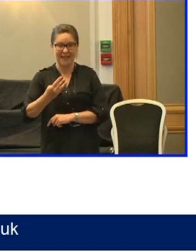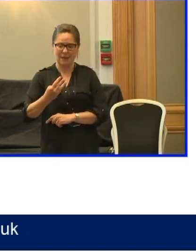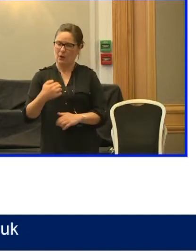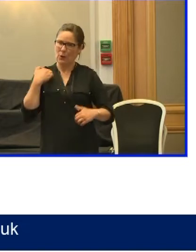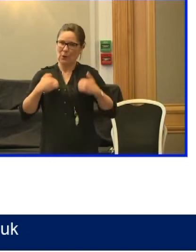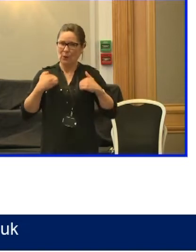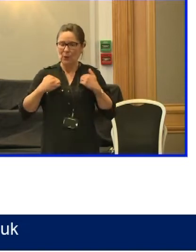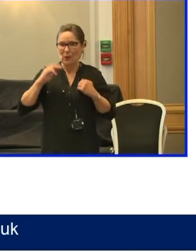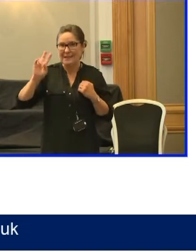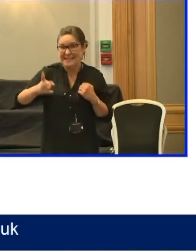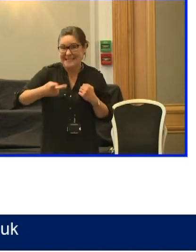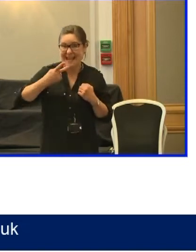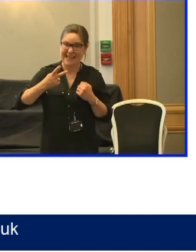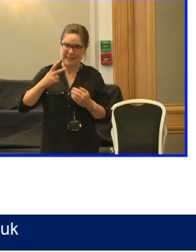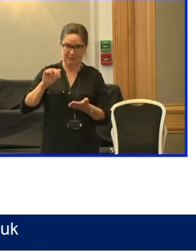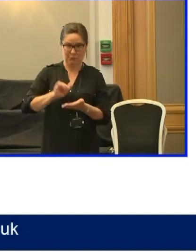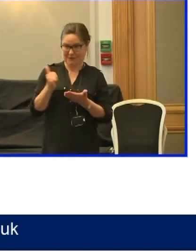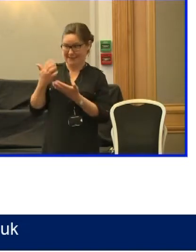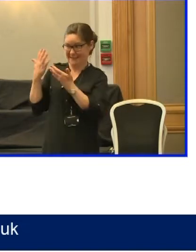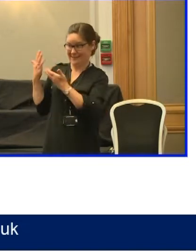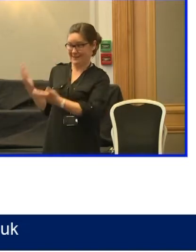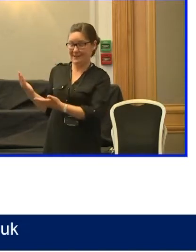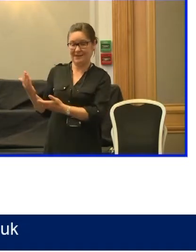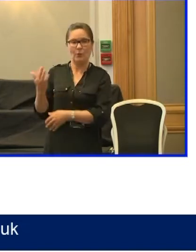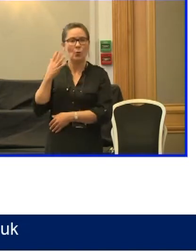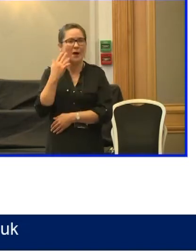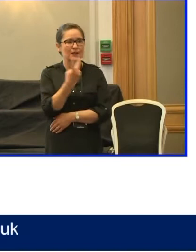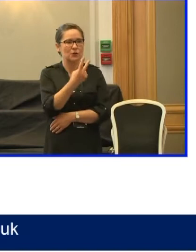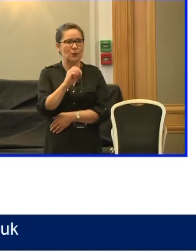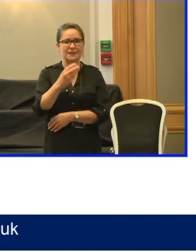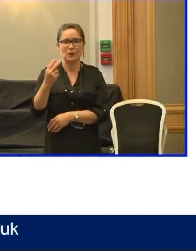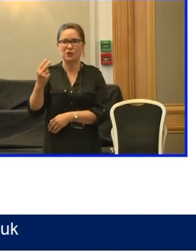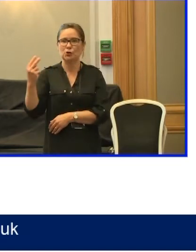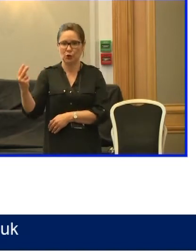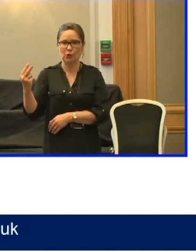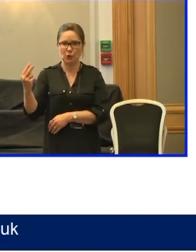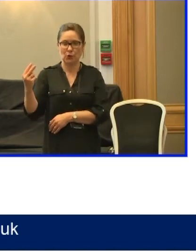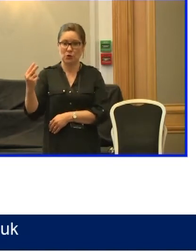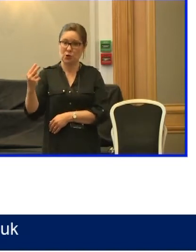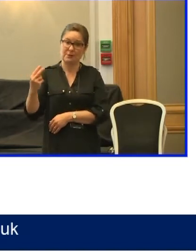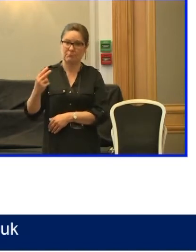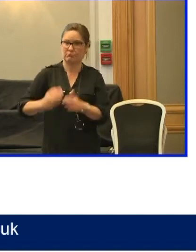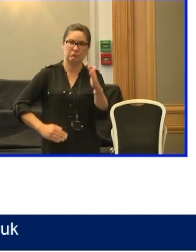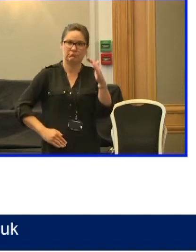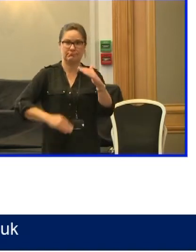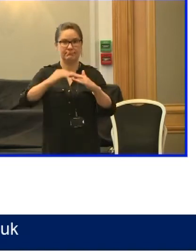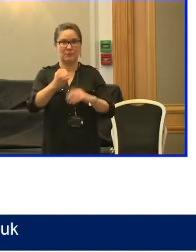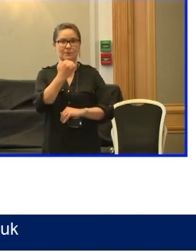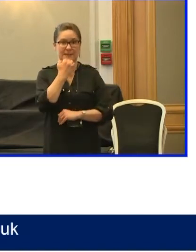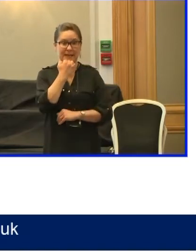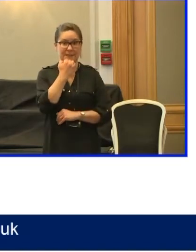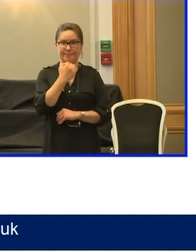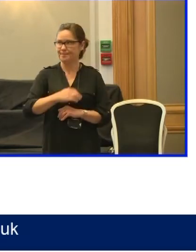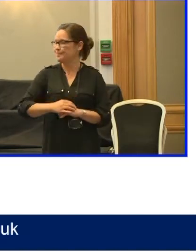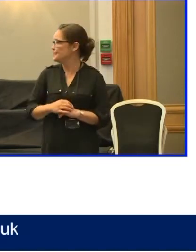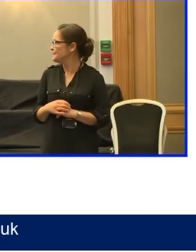our second straight off the press, and that happened in 2022, so is absolutely up to date. The amount of responses